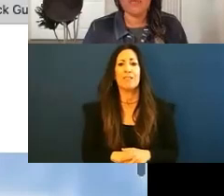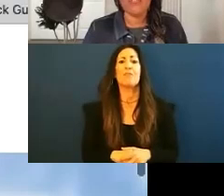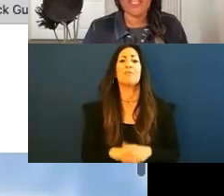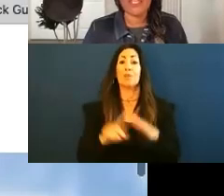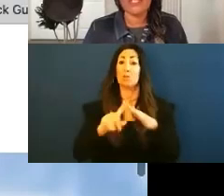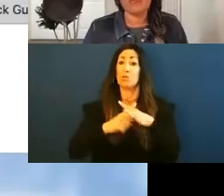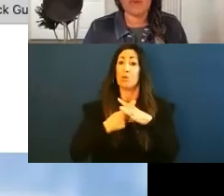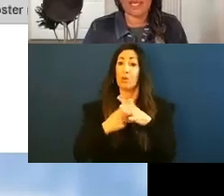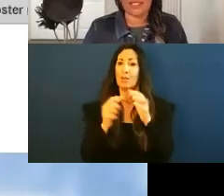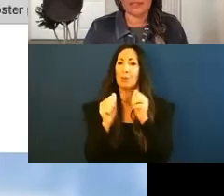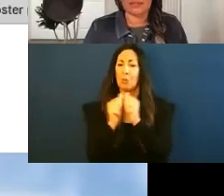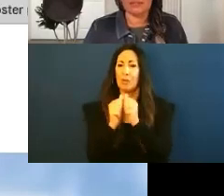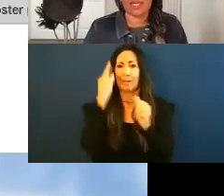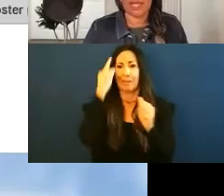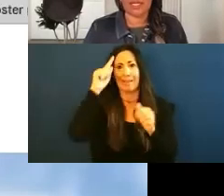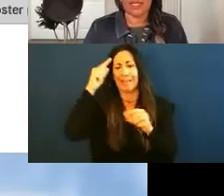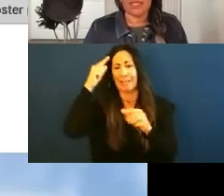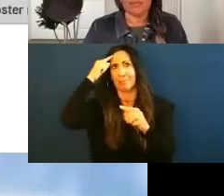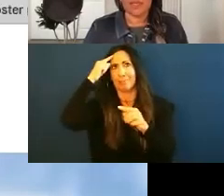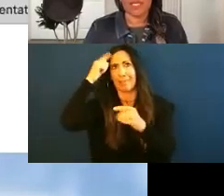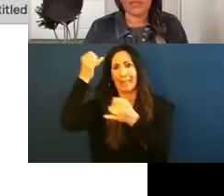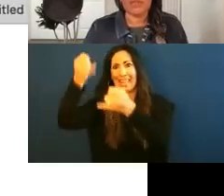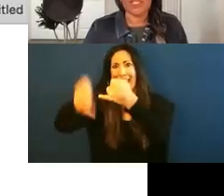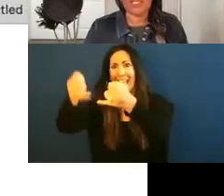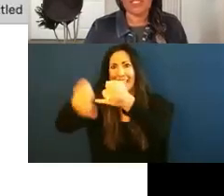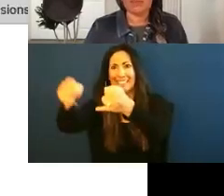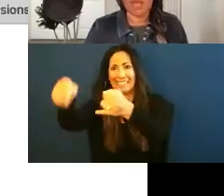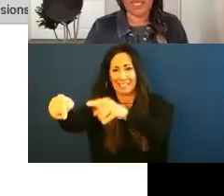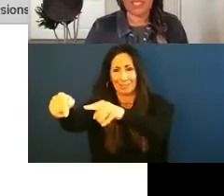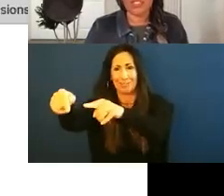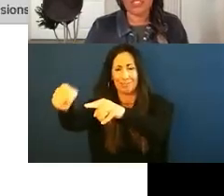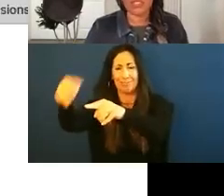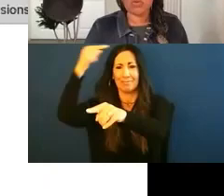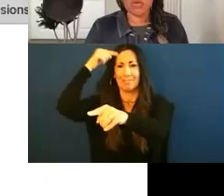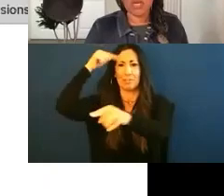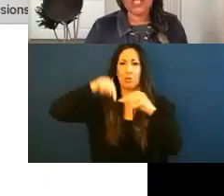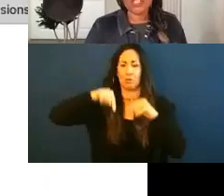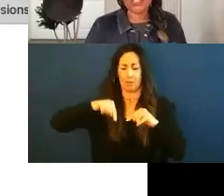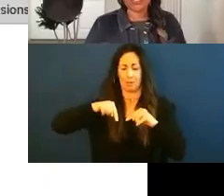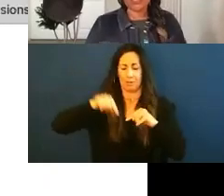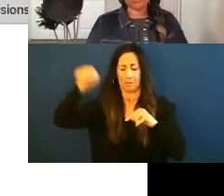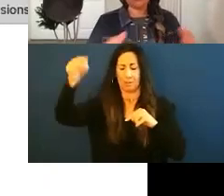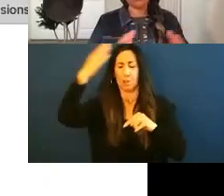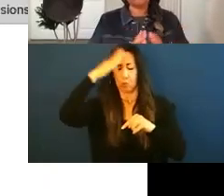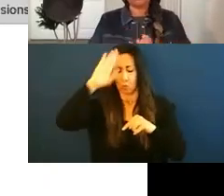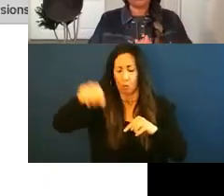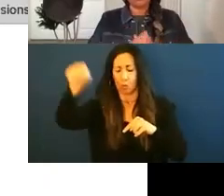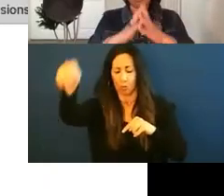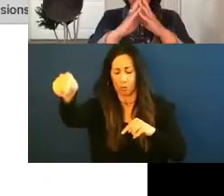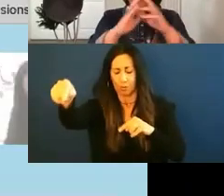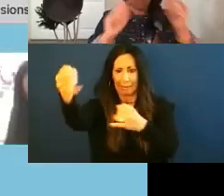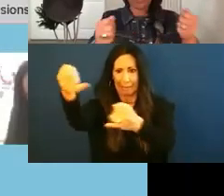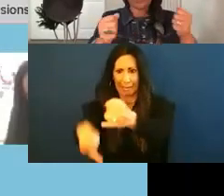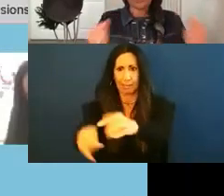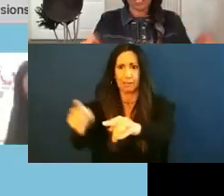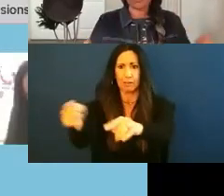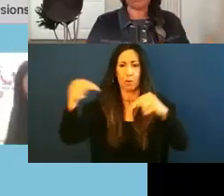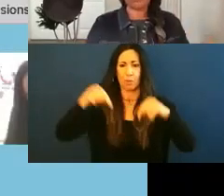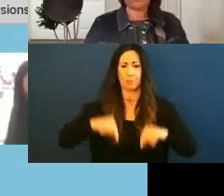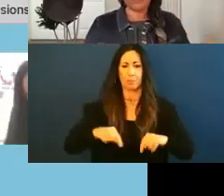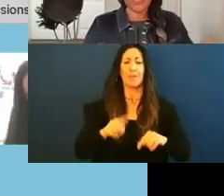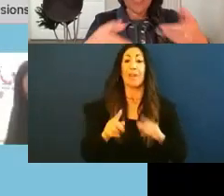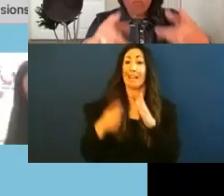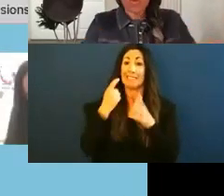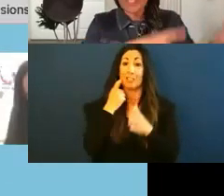beginning with the end in mind, okay? Beginning with the end in mind. So I just showed you that working